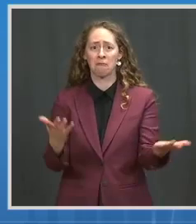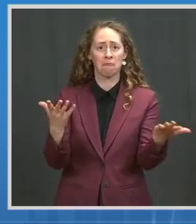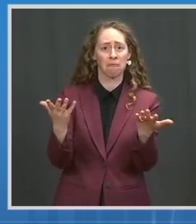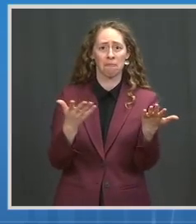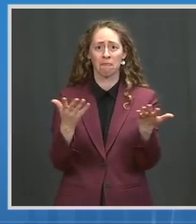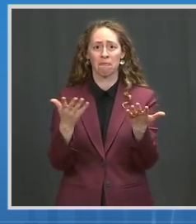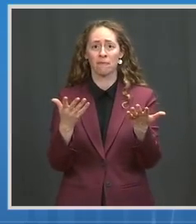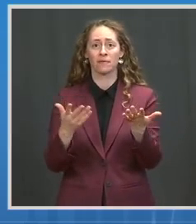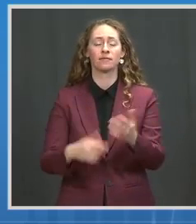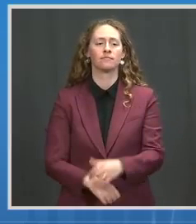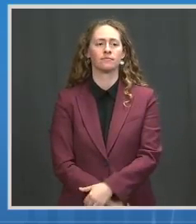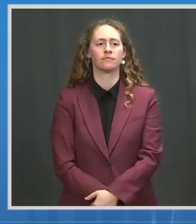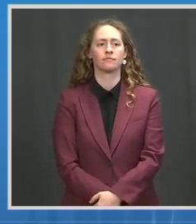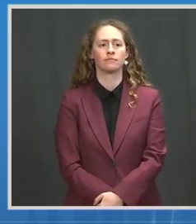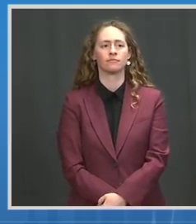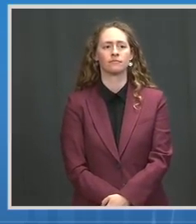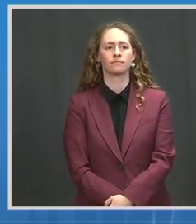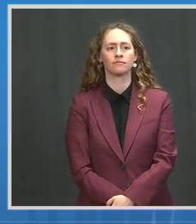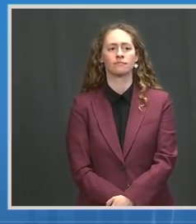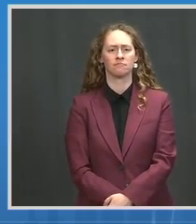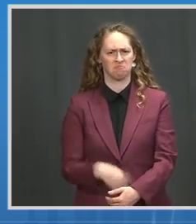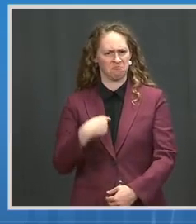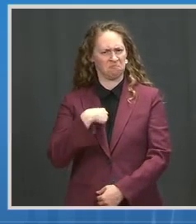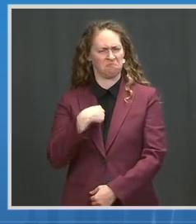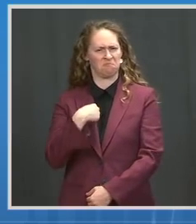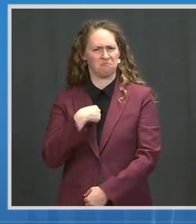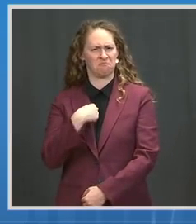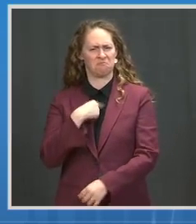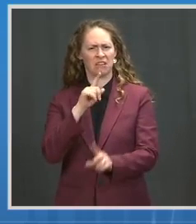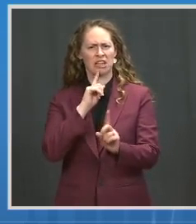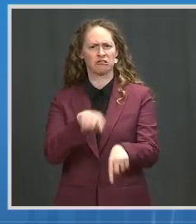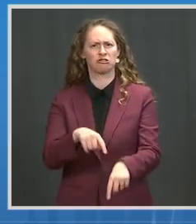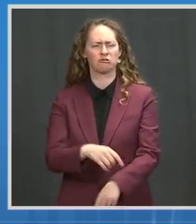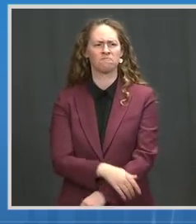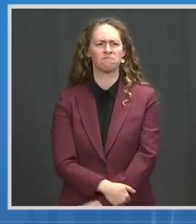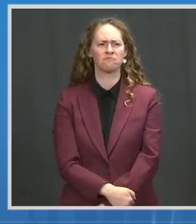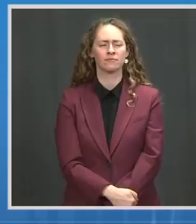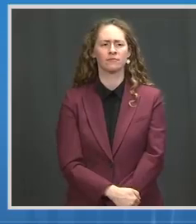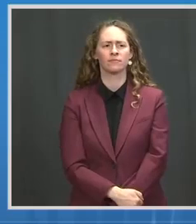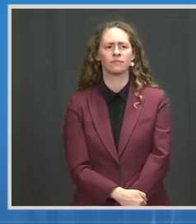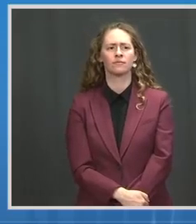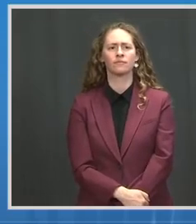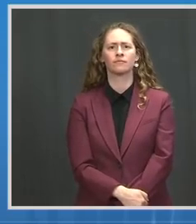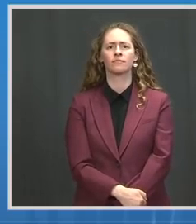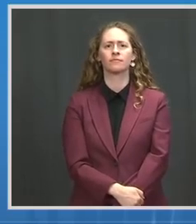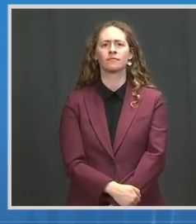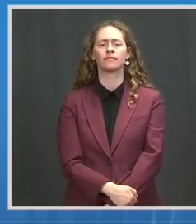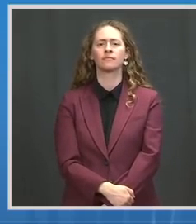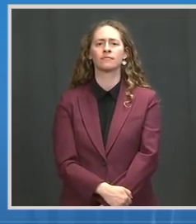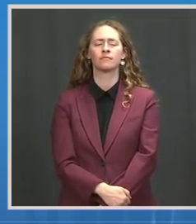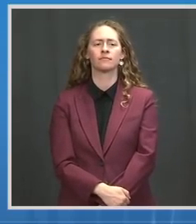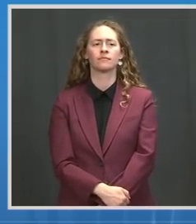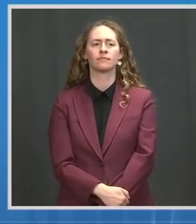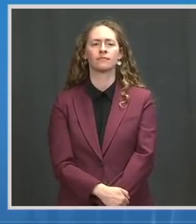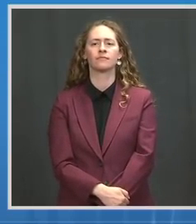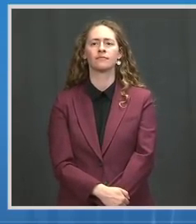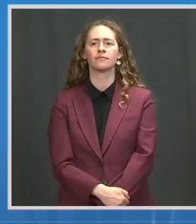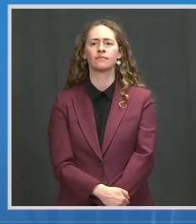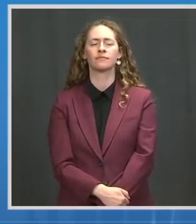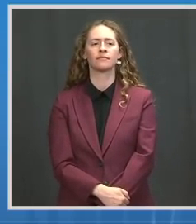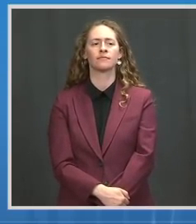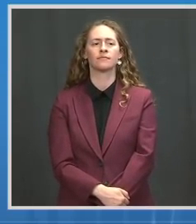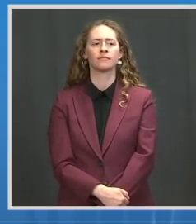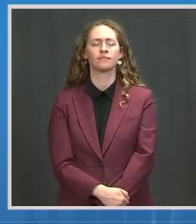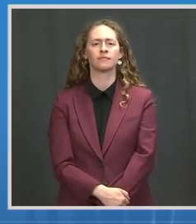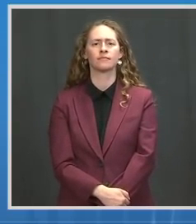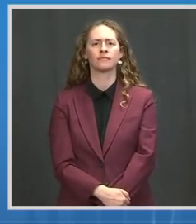Yeah, I'm absolutely happy to speak to that. And thanks for the question. We remain, across the